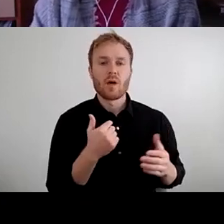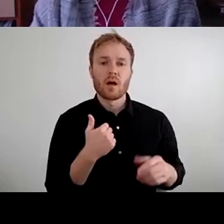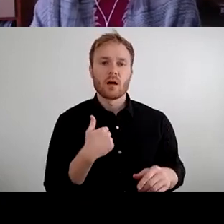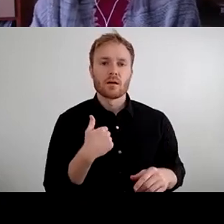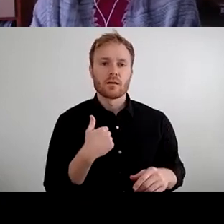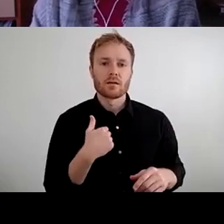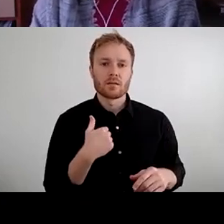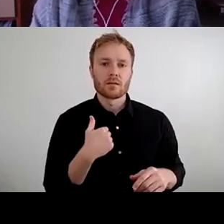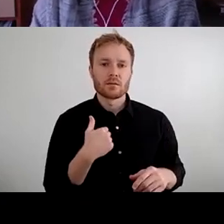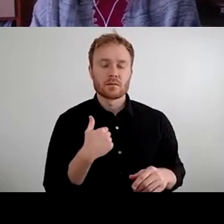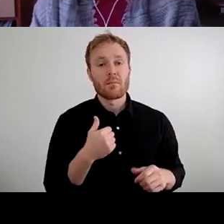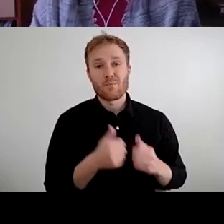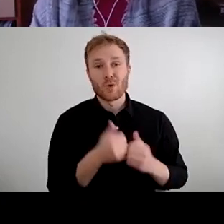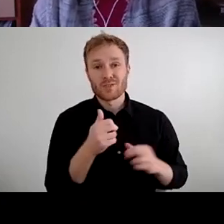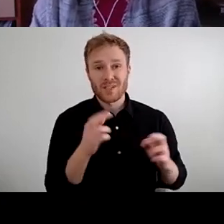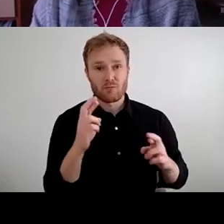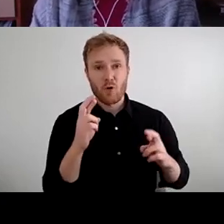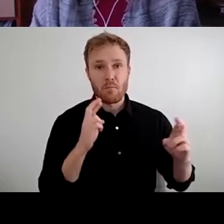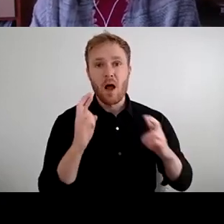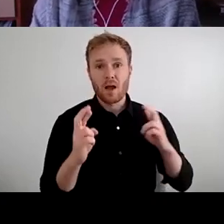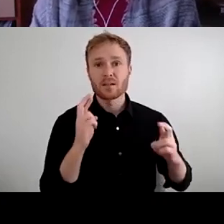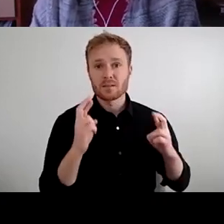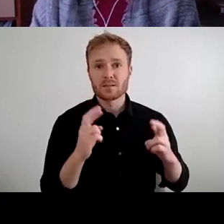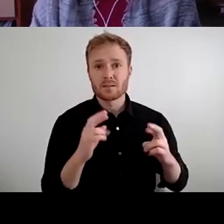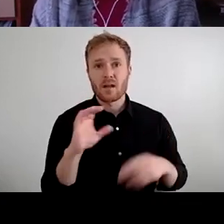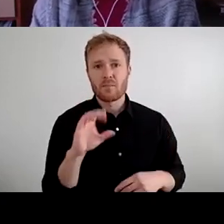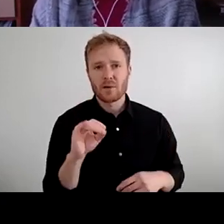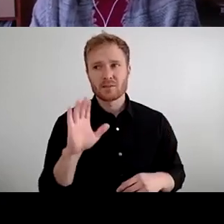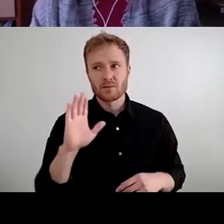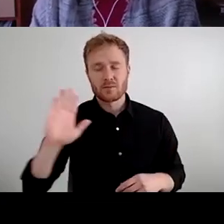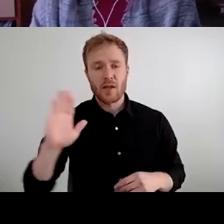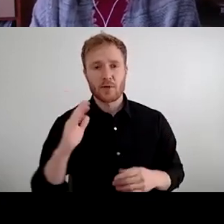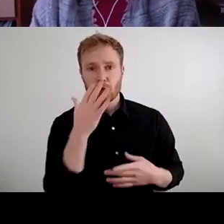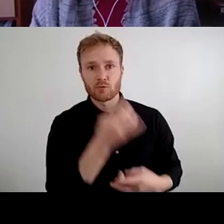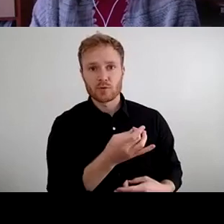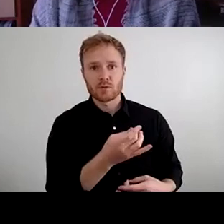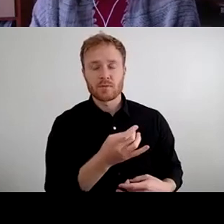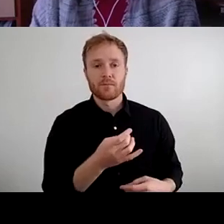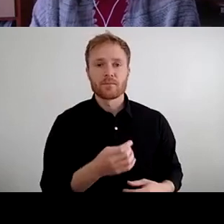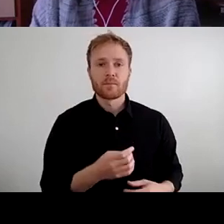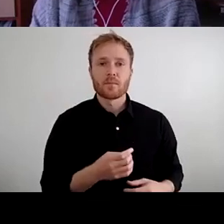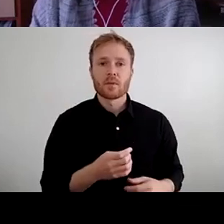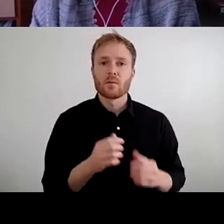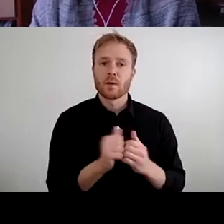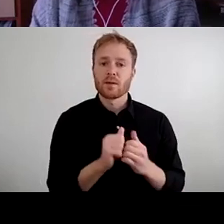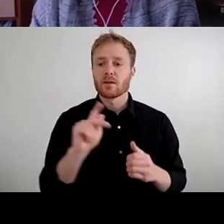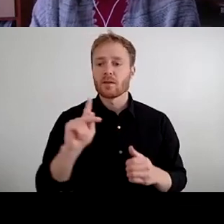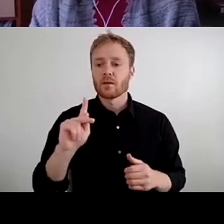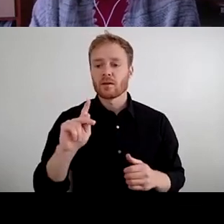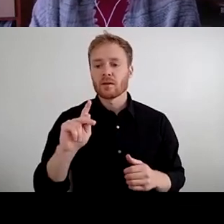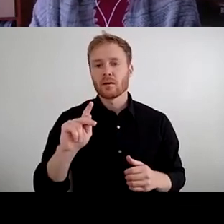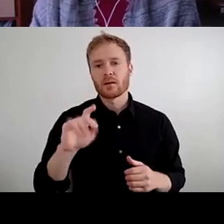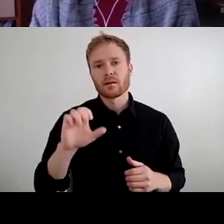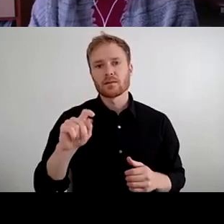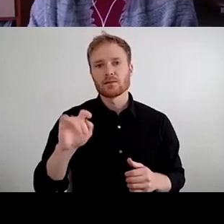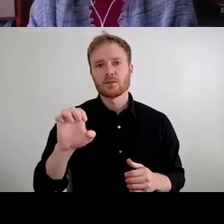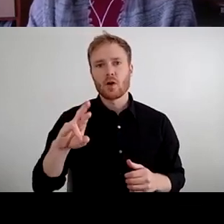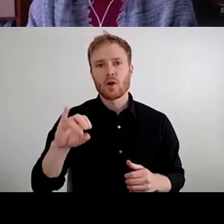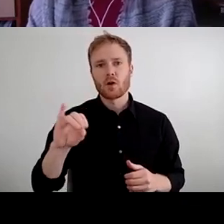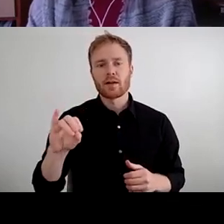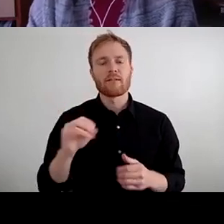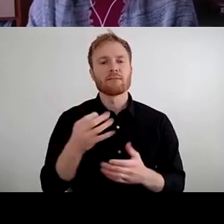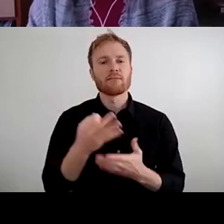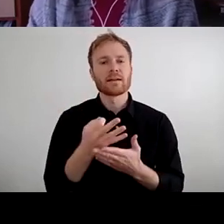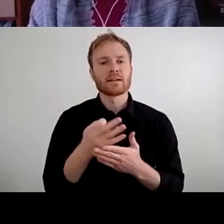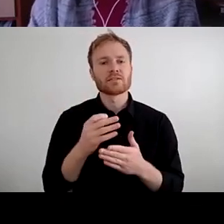mainly robotics companies, because that's what their interest is, with the Qatari Financial Center to learn if there are